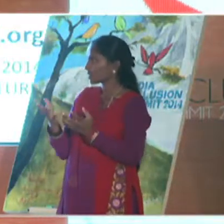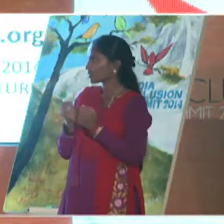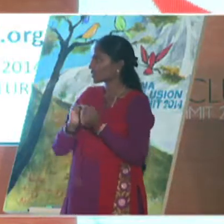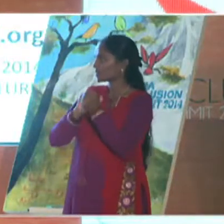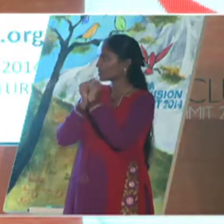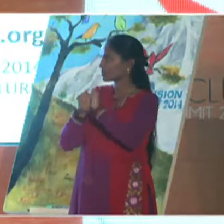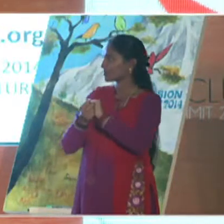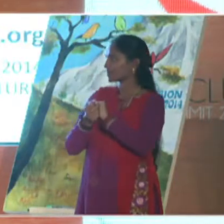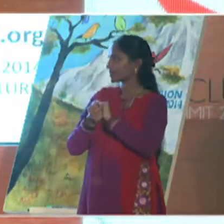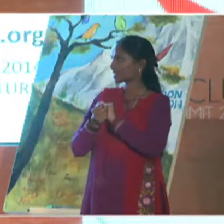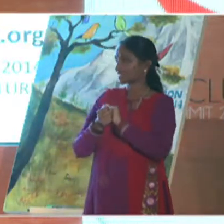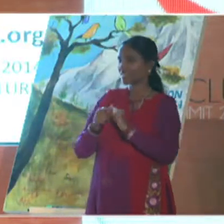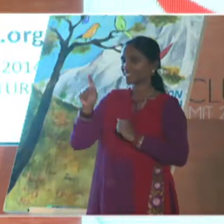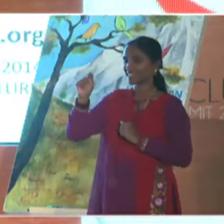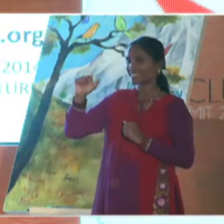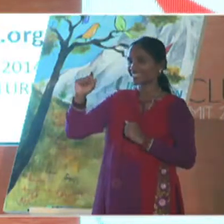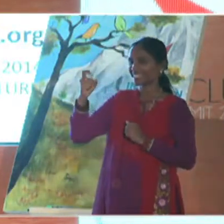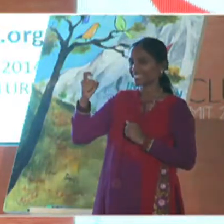a taxi driver.